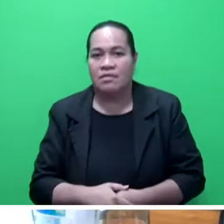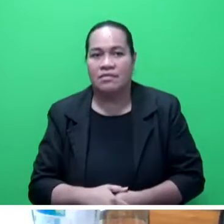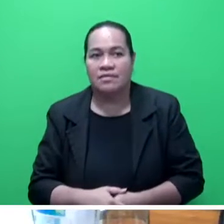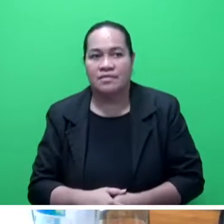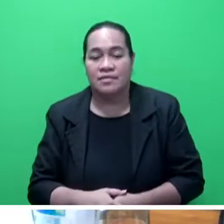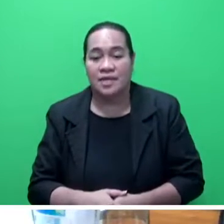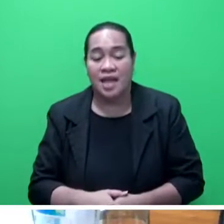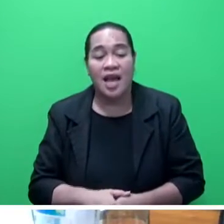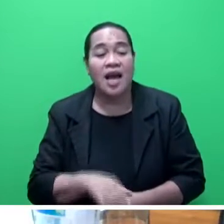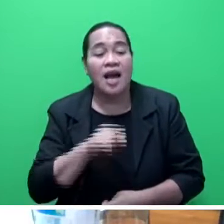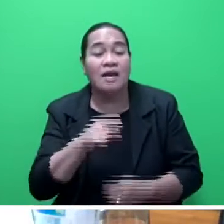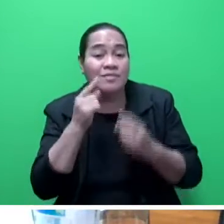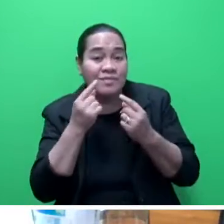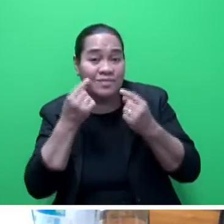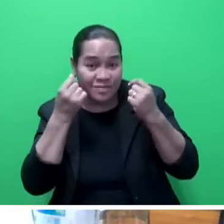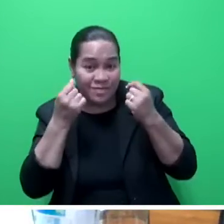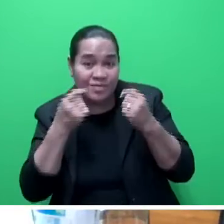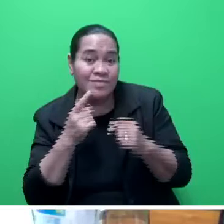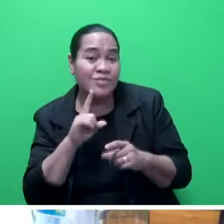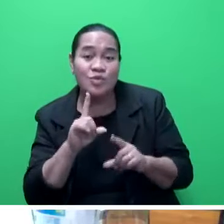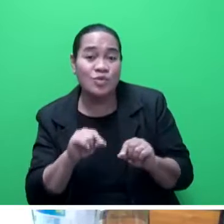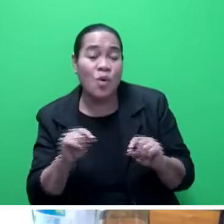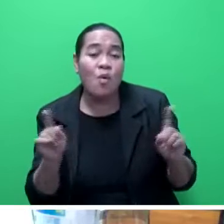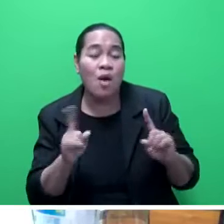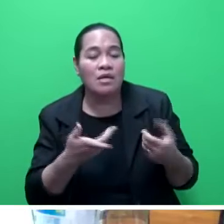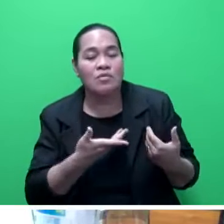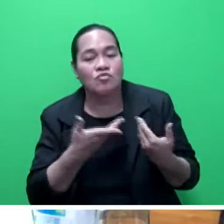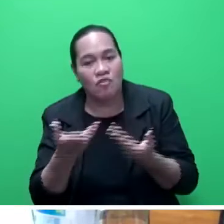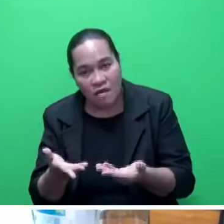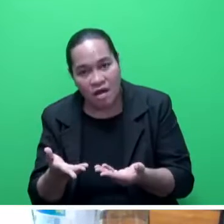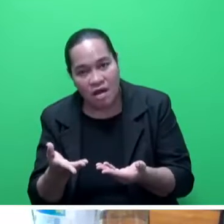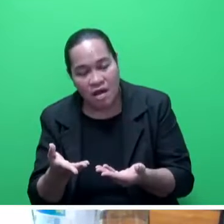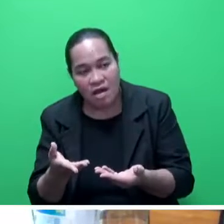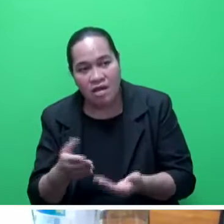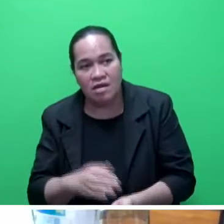During his time, what he did was he provided